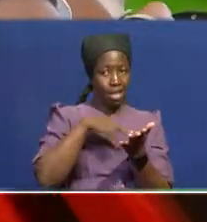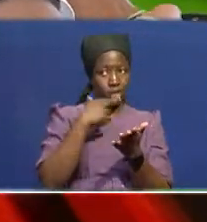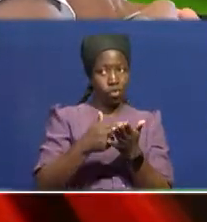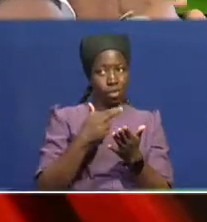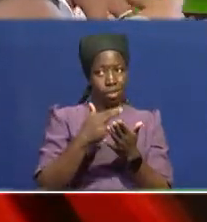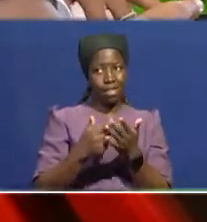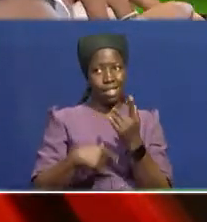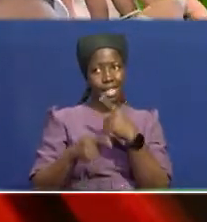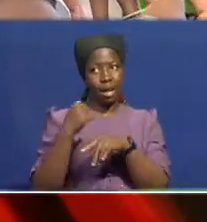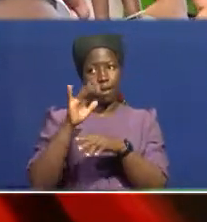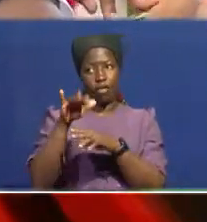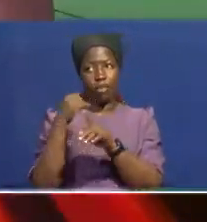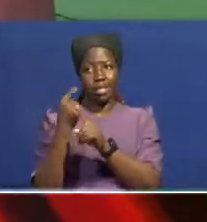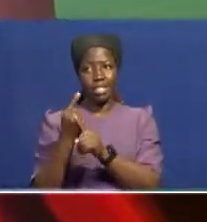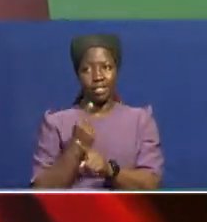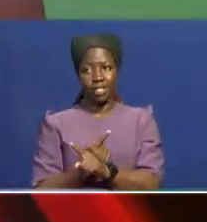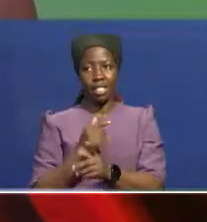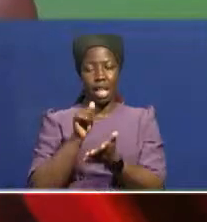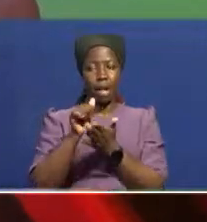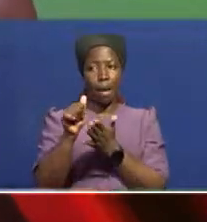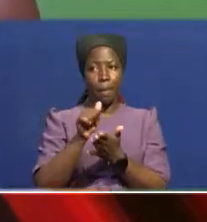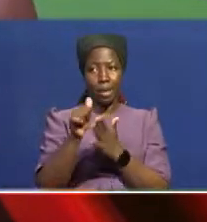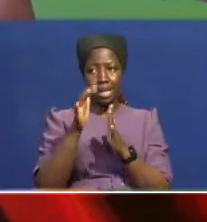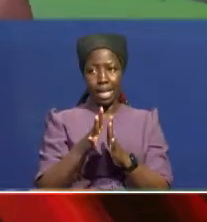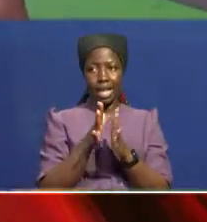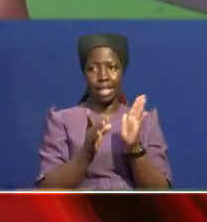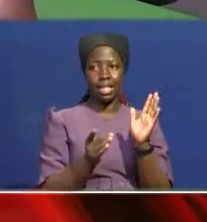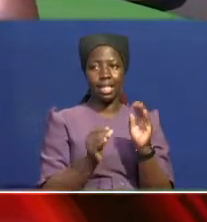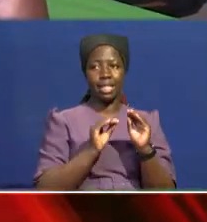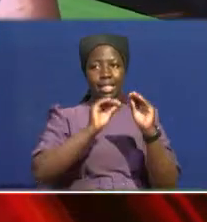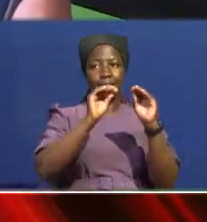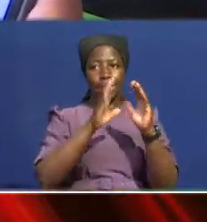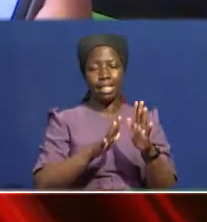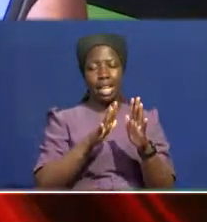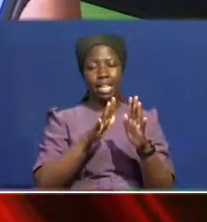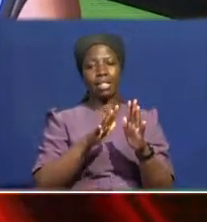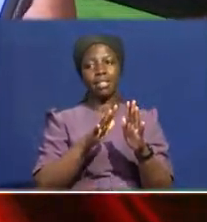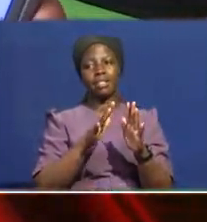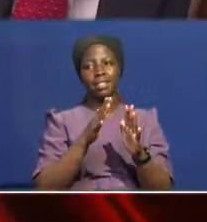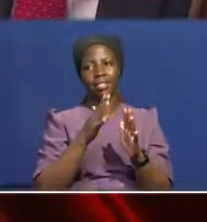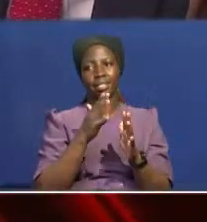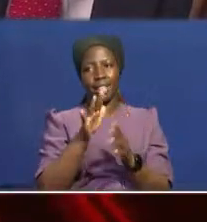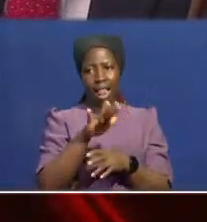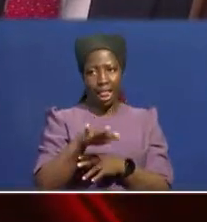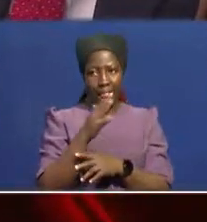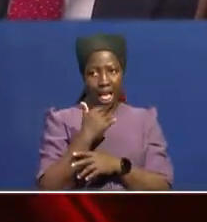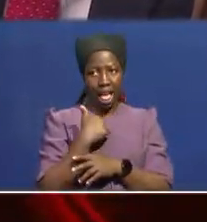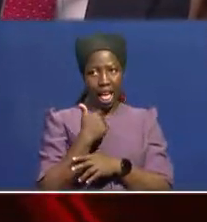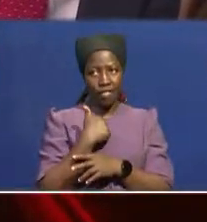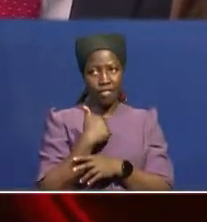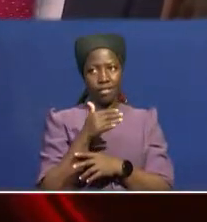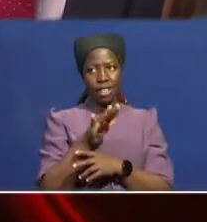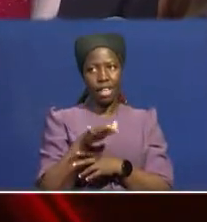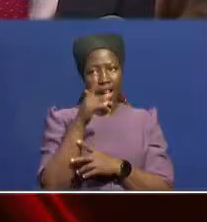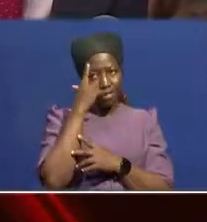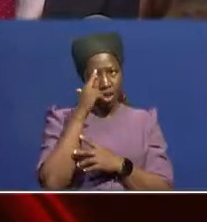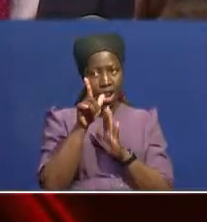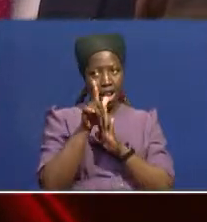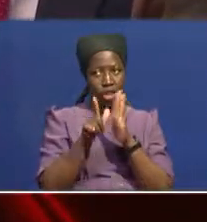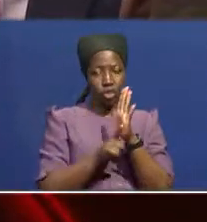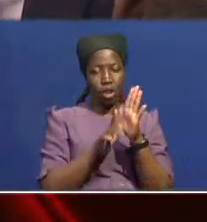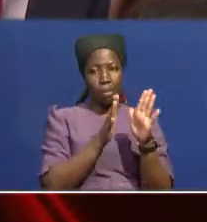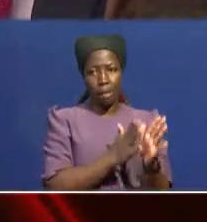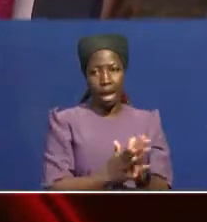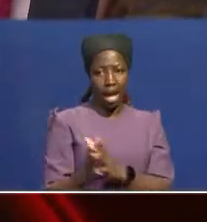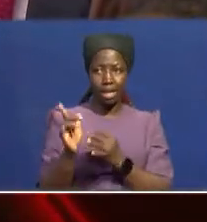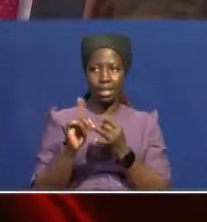multiple publishers. The teacher's dashboard features a centralized platform for lesson planning, content